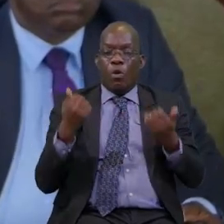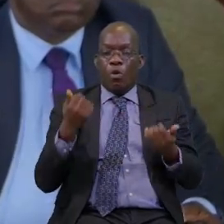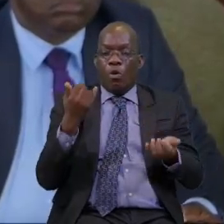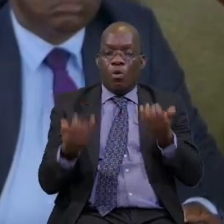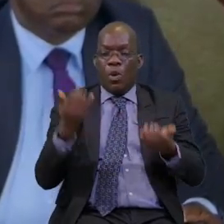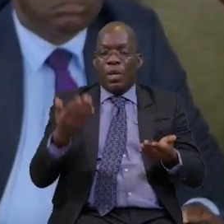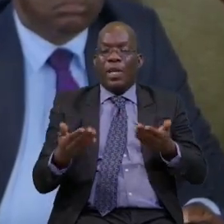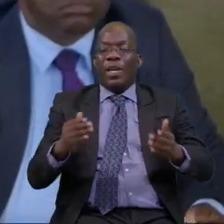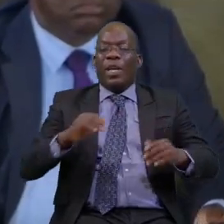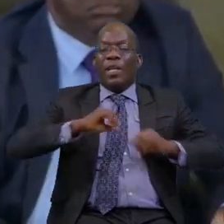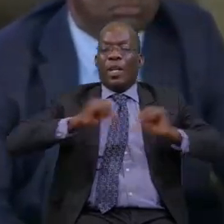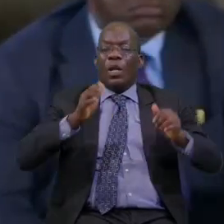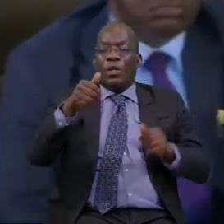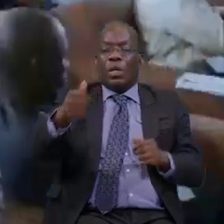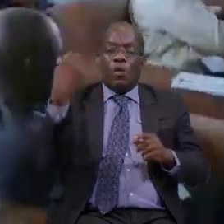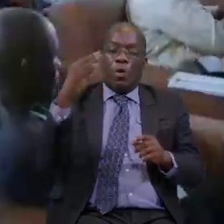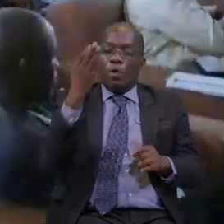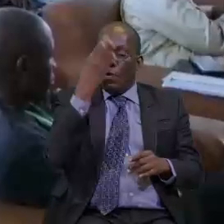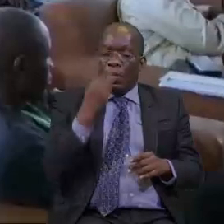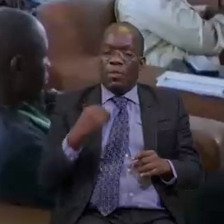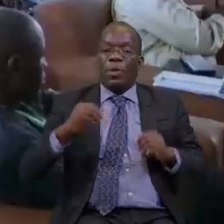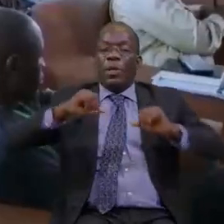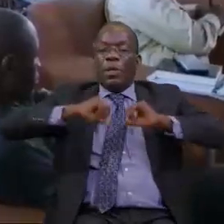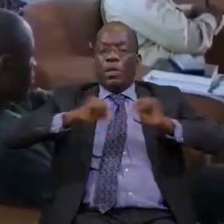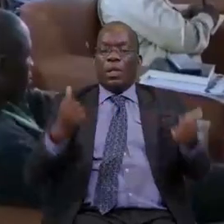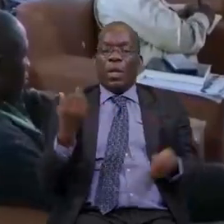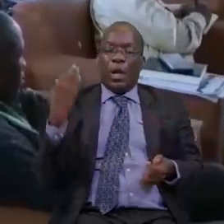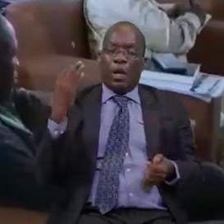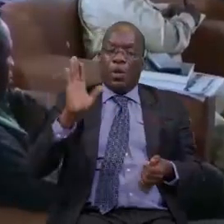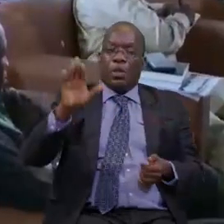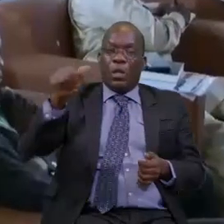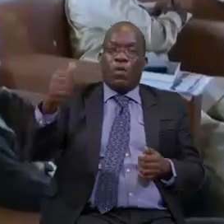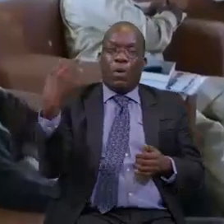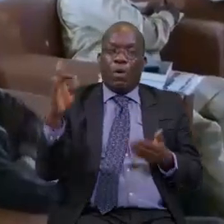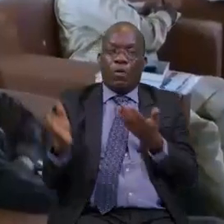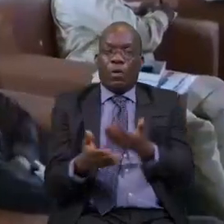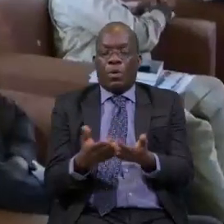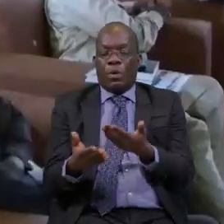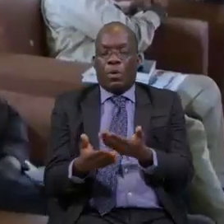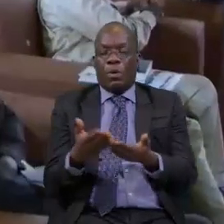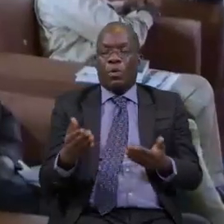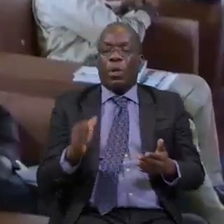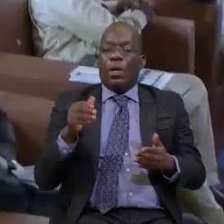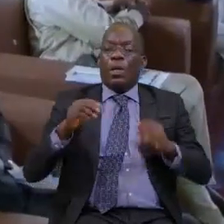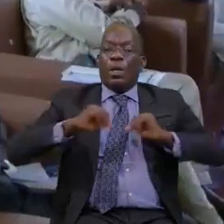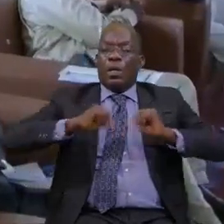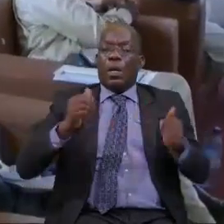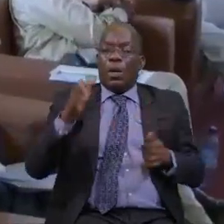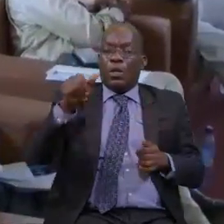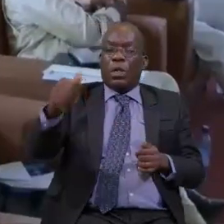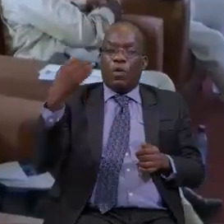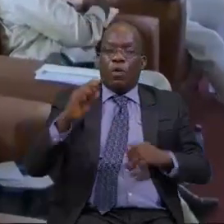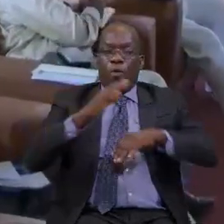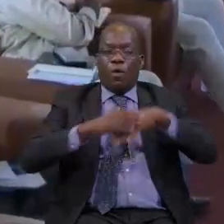sleep, deny yourself of ease, deny yourself of convenience, so that you